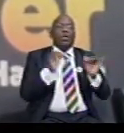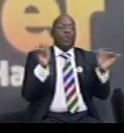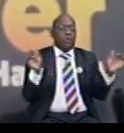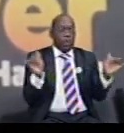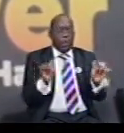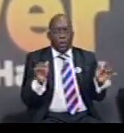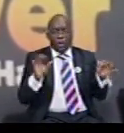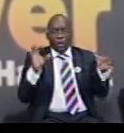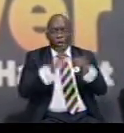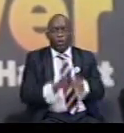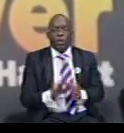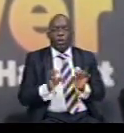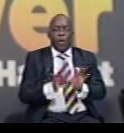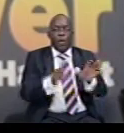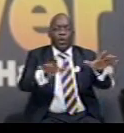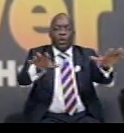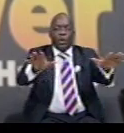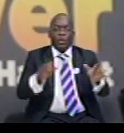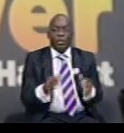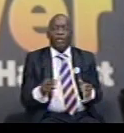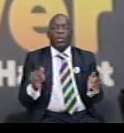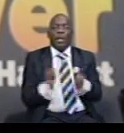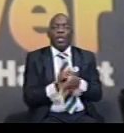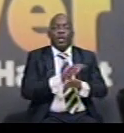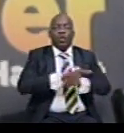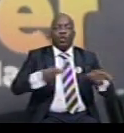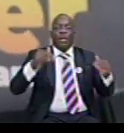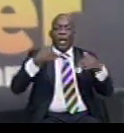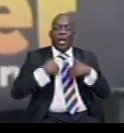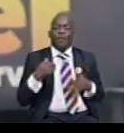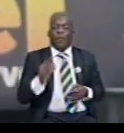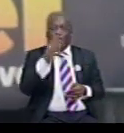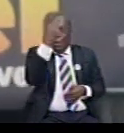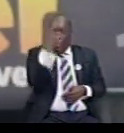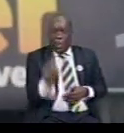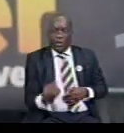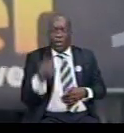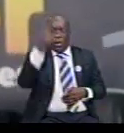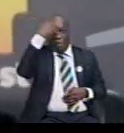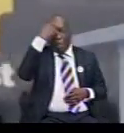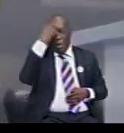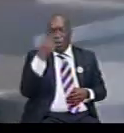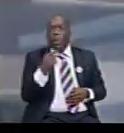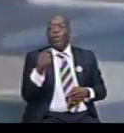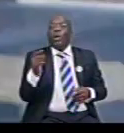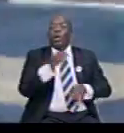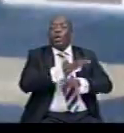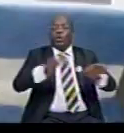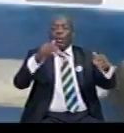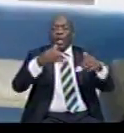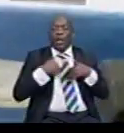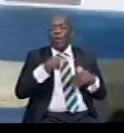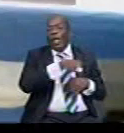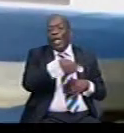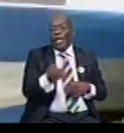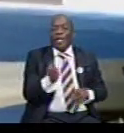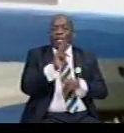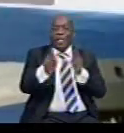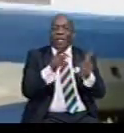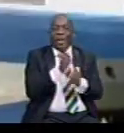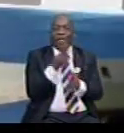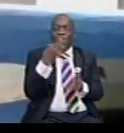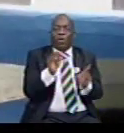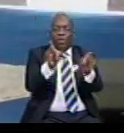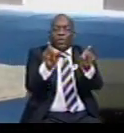sense of their own, any mind of their own, any kind of examination, analysis